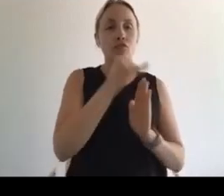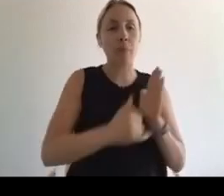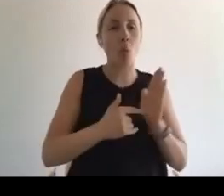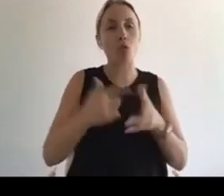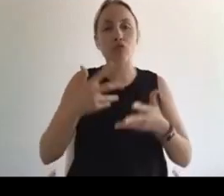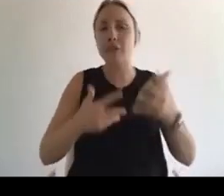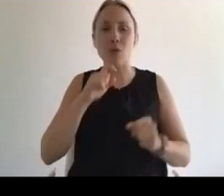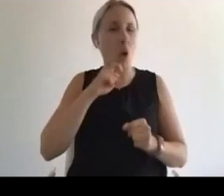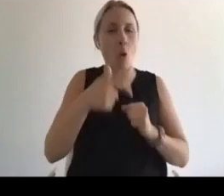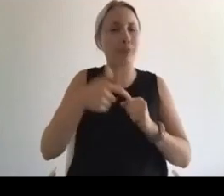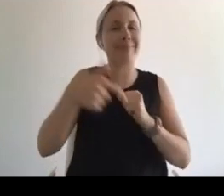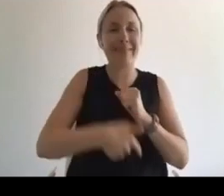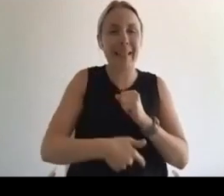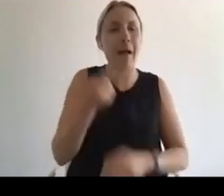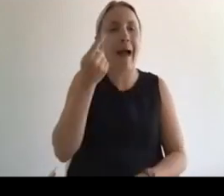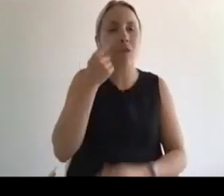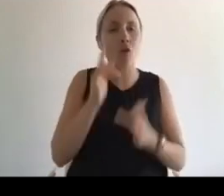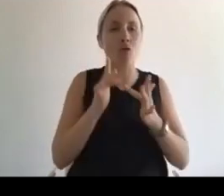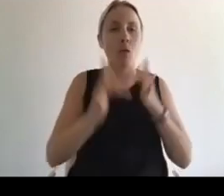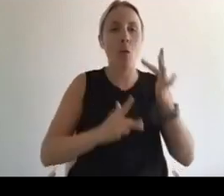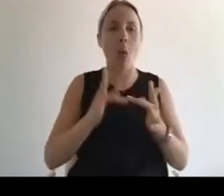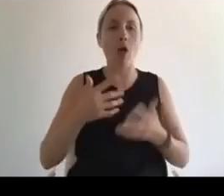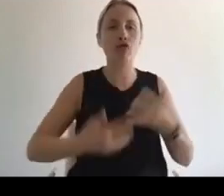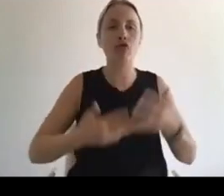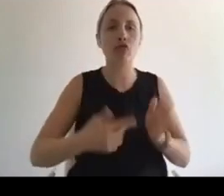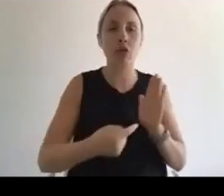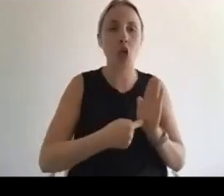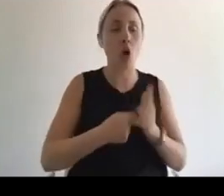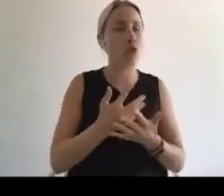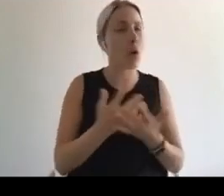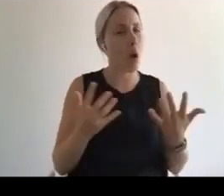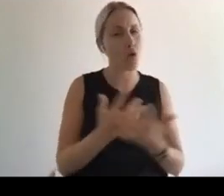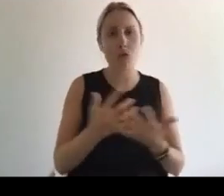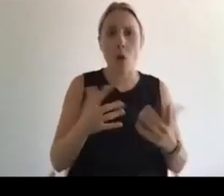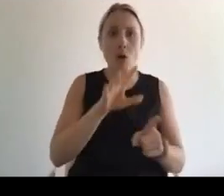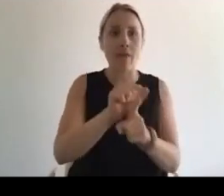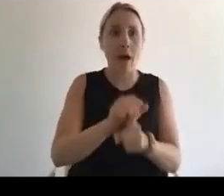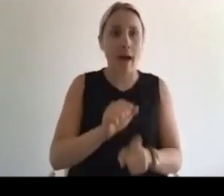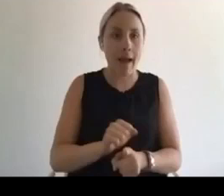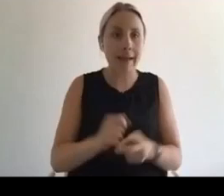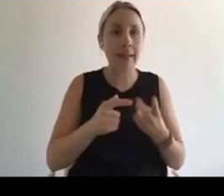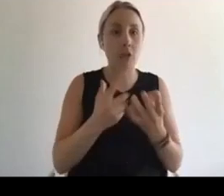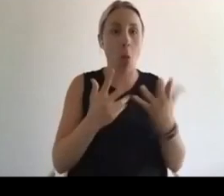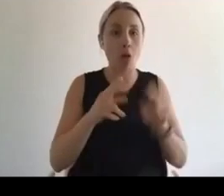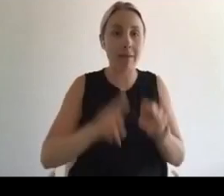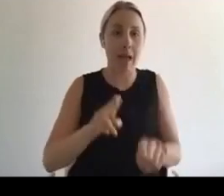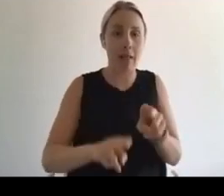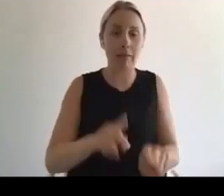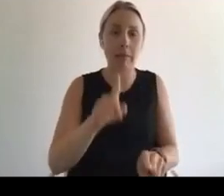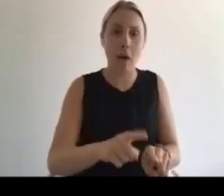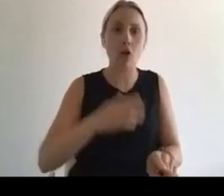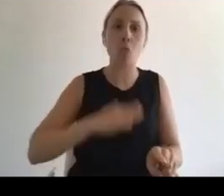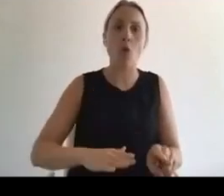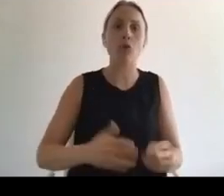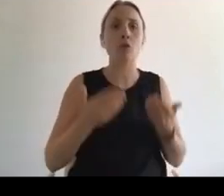that online. There are many findings and analysis in there. I just wanted to take the opportunity